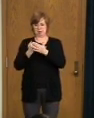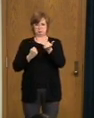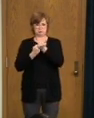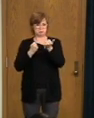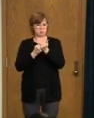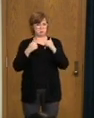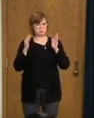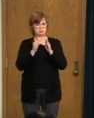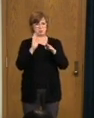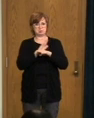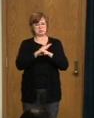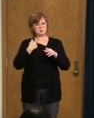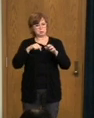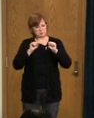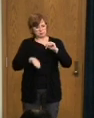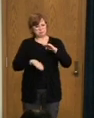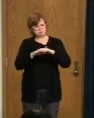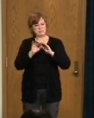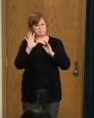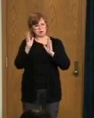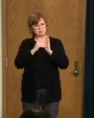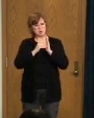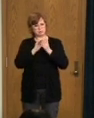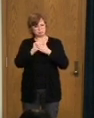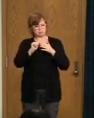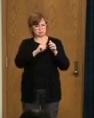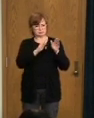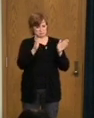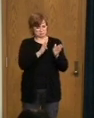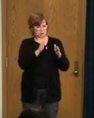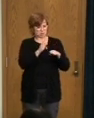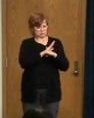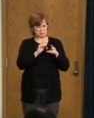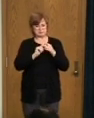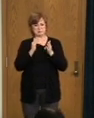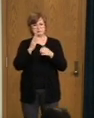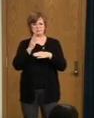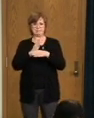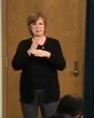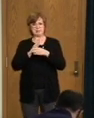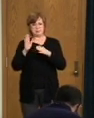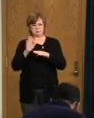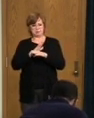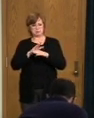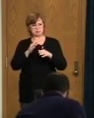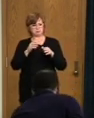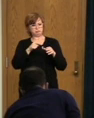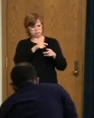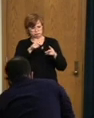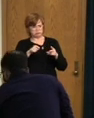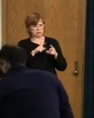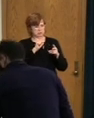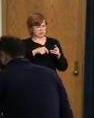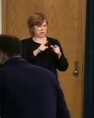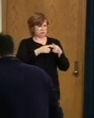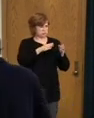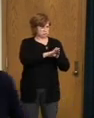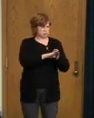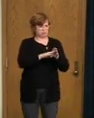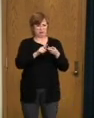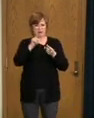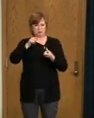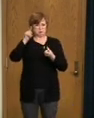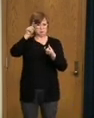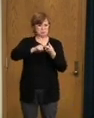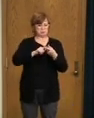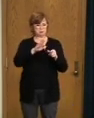provides a payment of up to $5,000 to small and medium-sized businesses that are required to either shut down or to